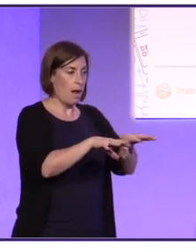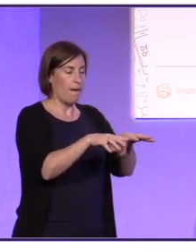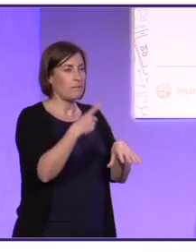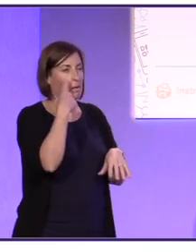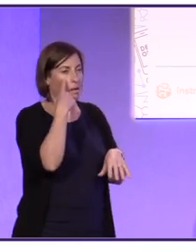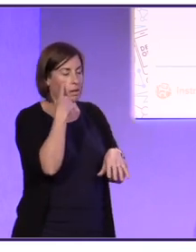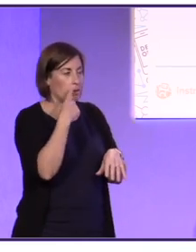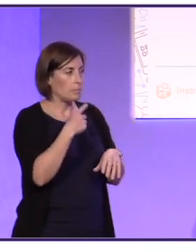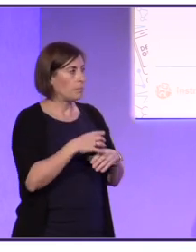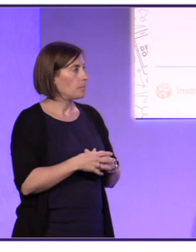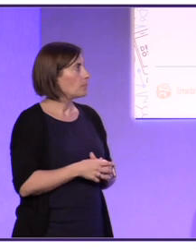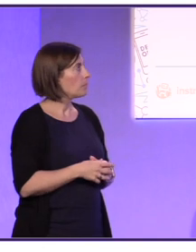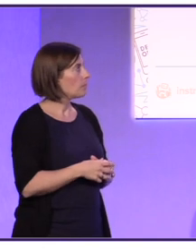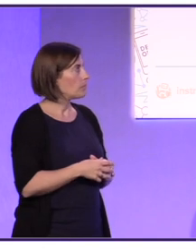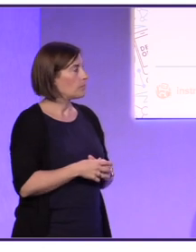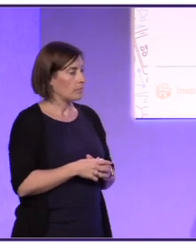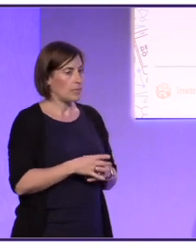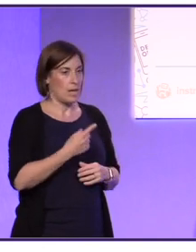it both